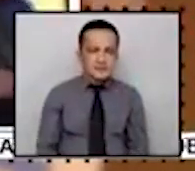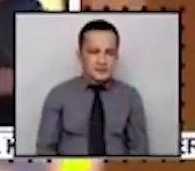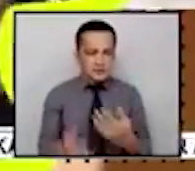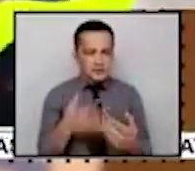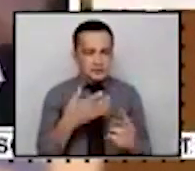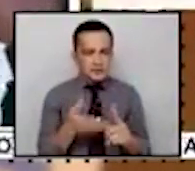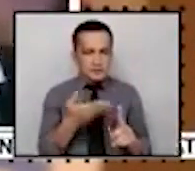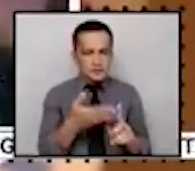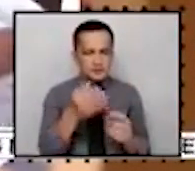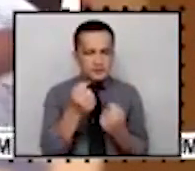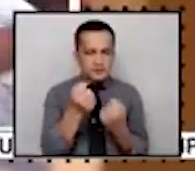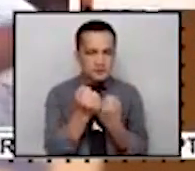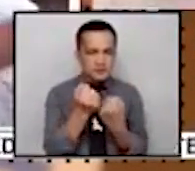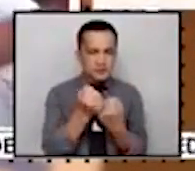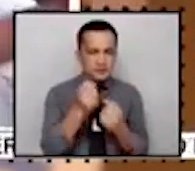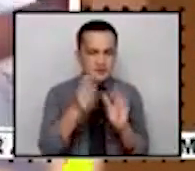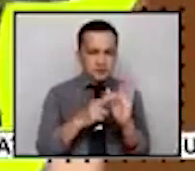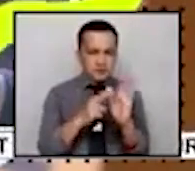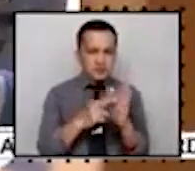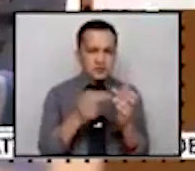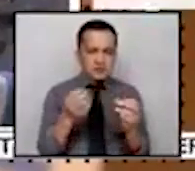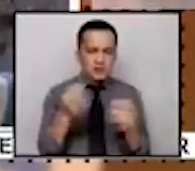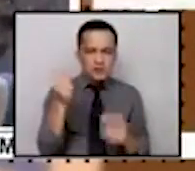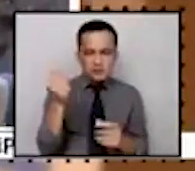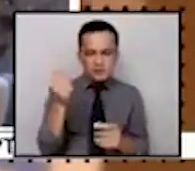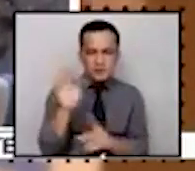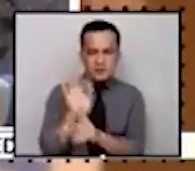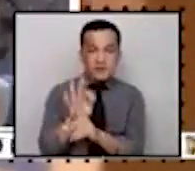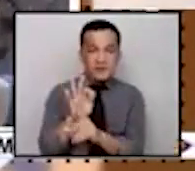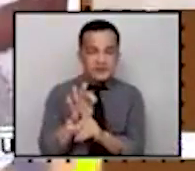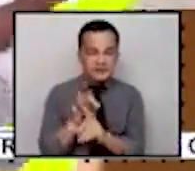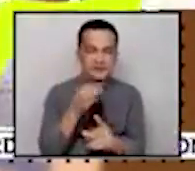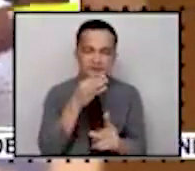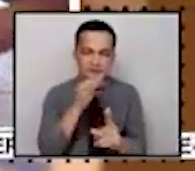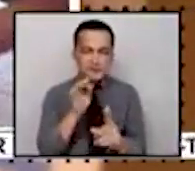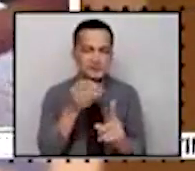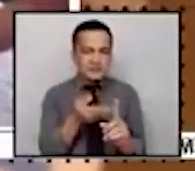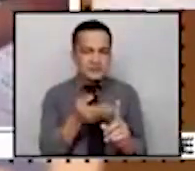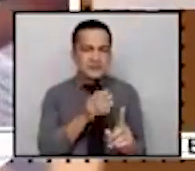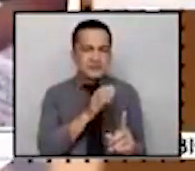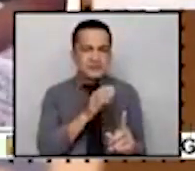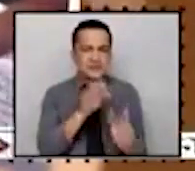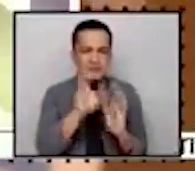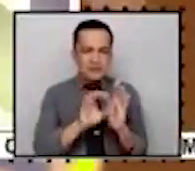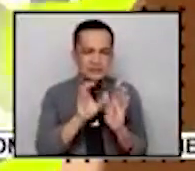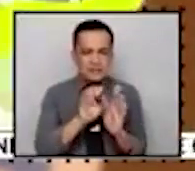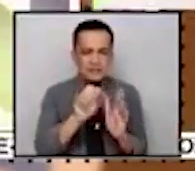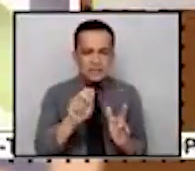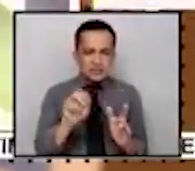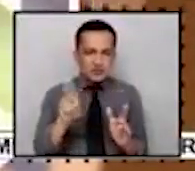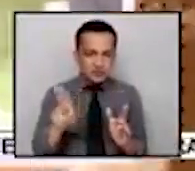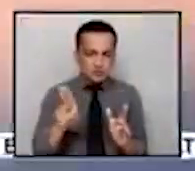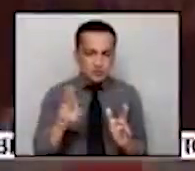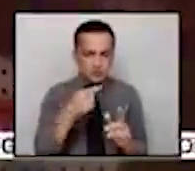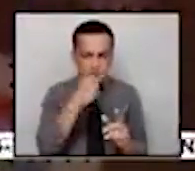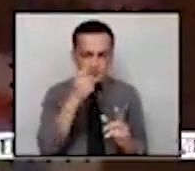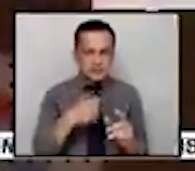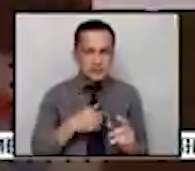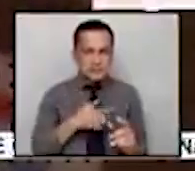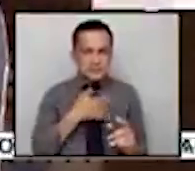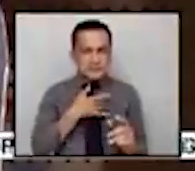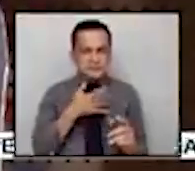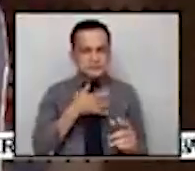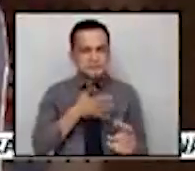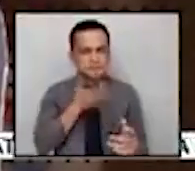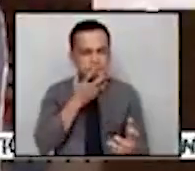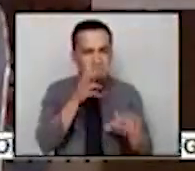role, marami pa rin K-drama fans ang naging favorite ang character ni IU dahil sa pagiging relatable nito. Number